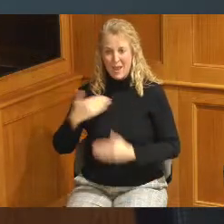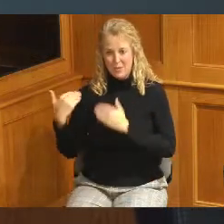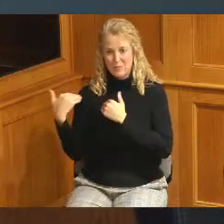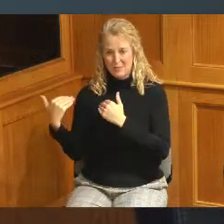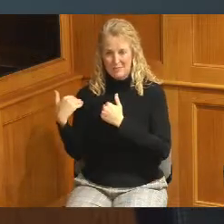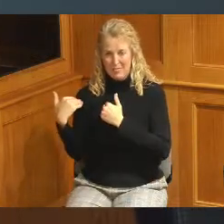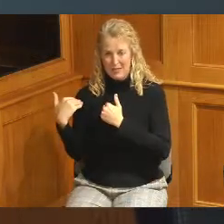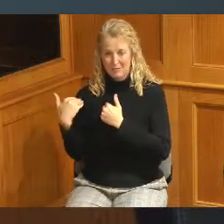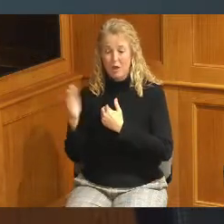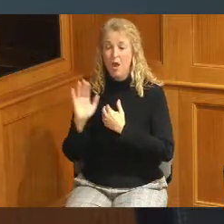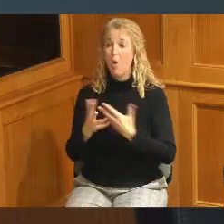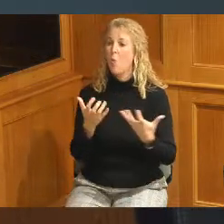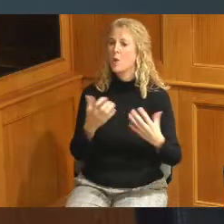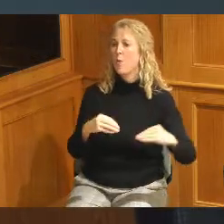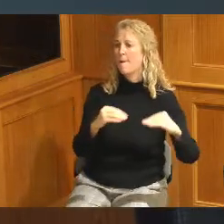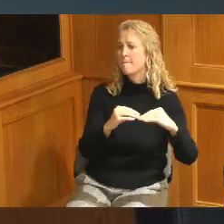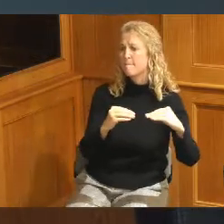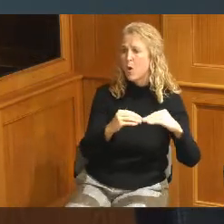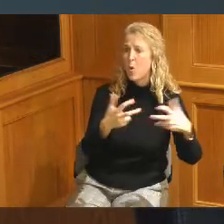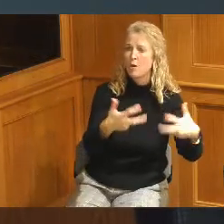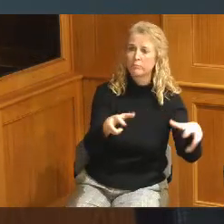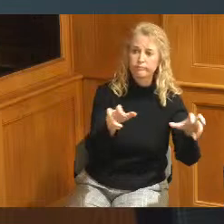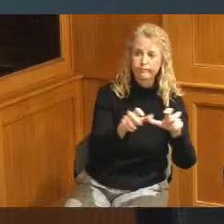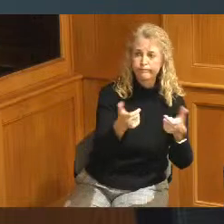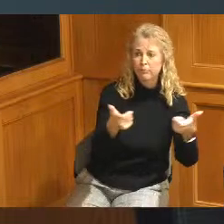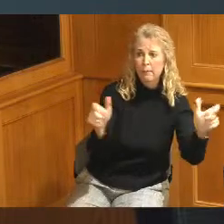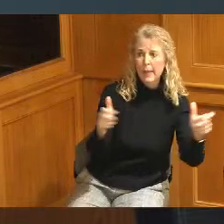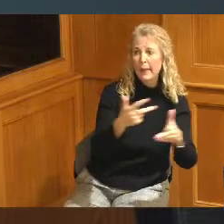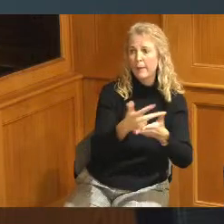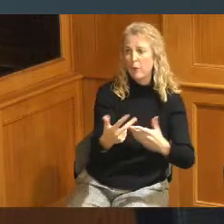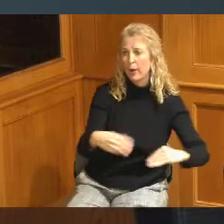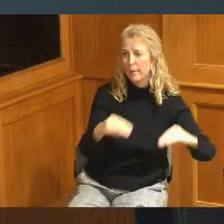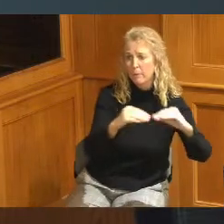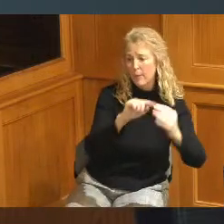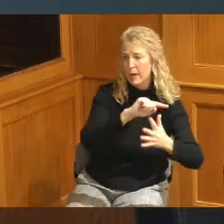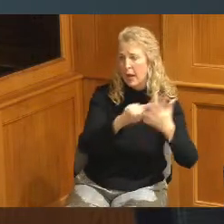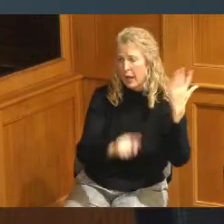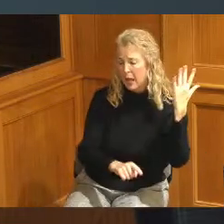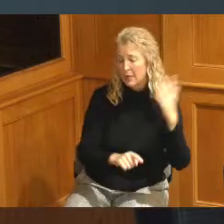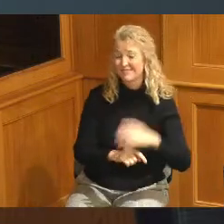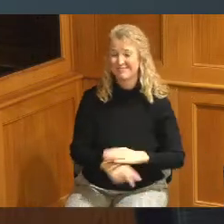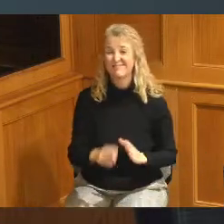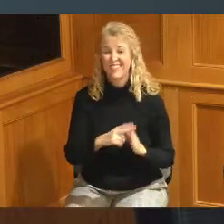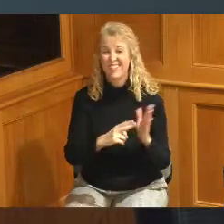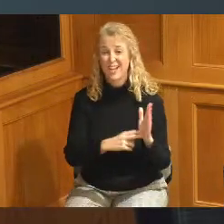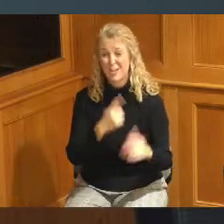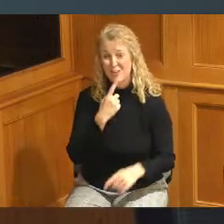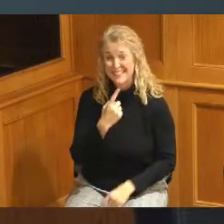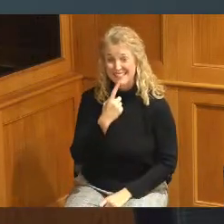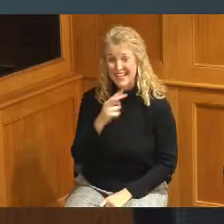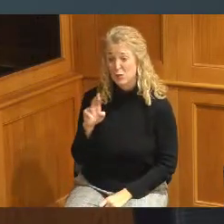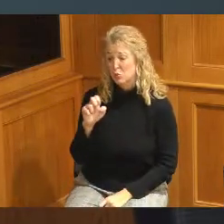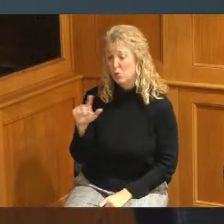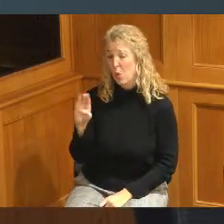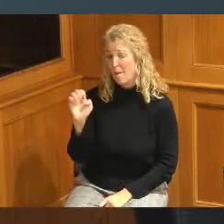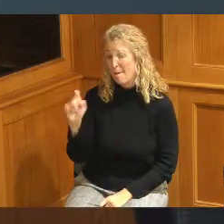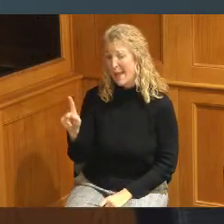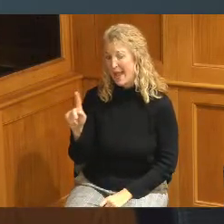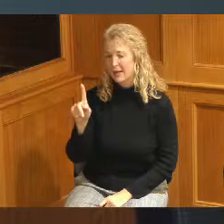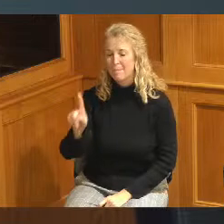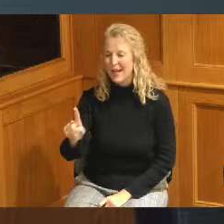expand this, because we say it's in the contract. The contract does state a rollback, but it doesn't say the